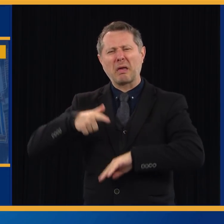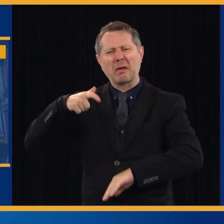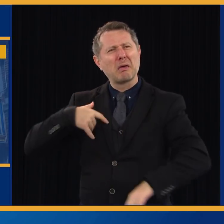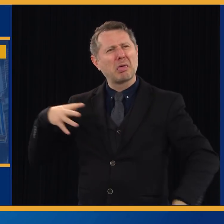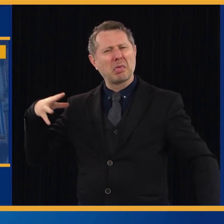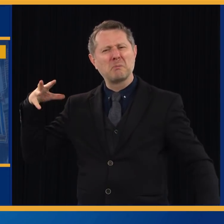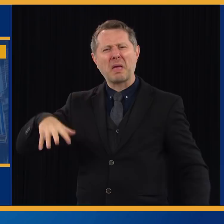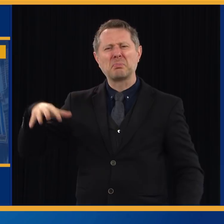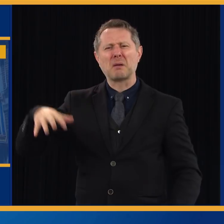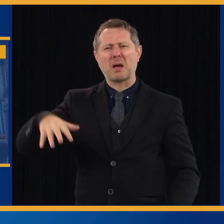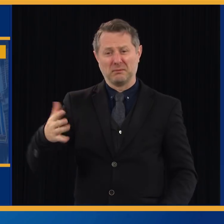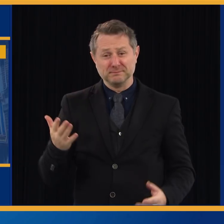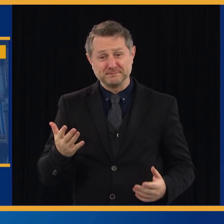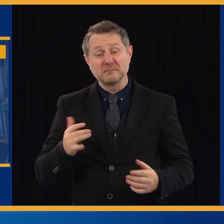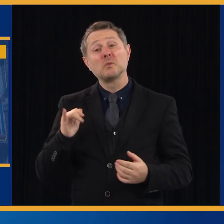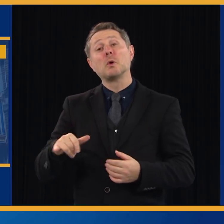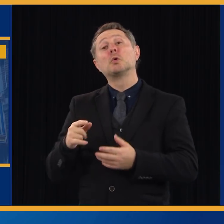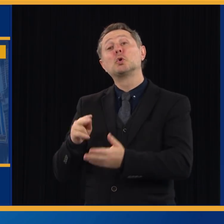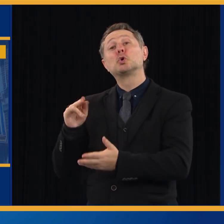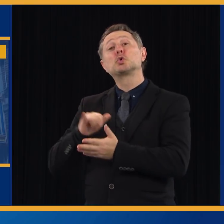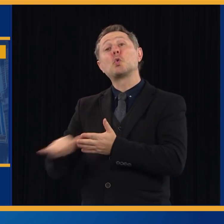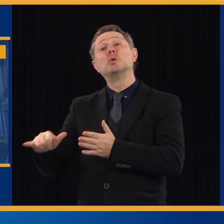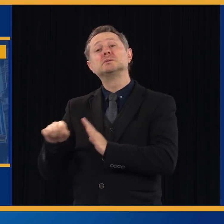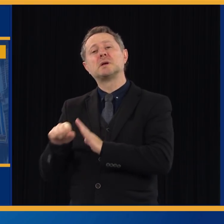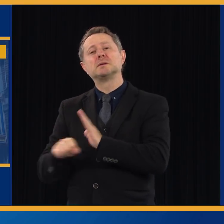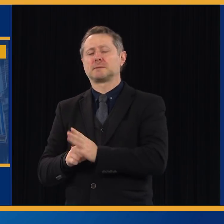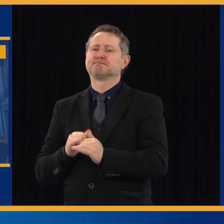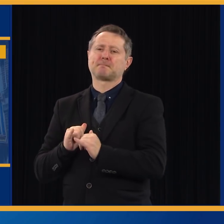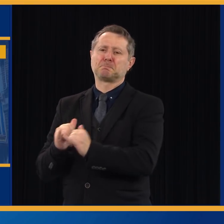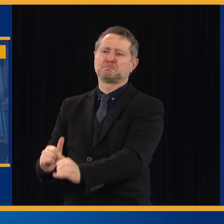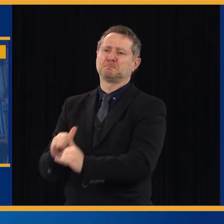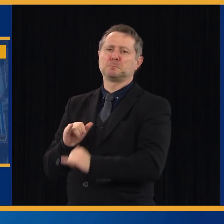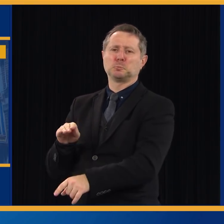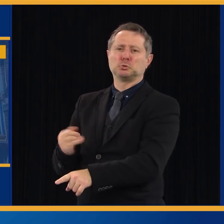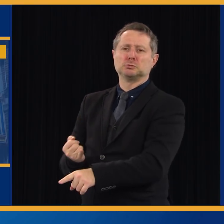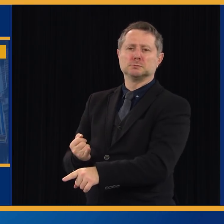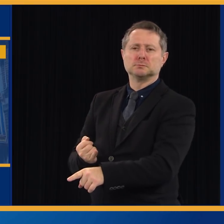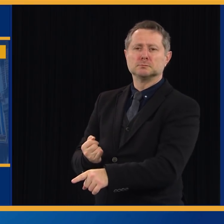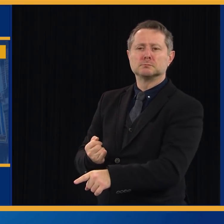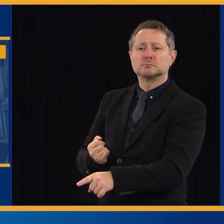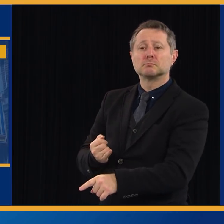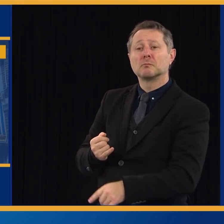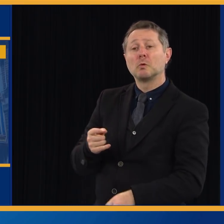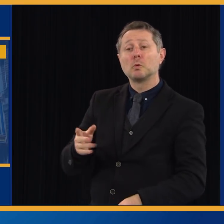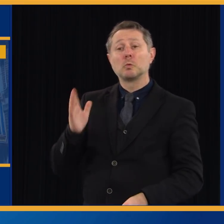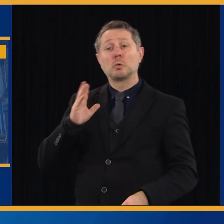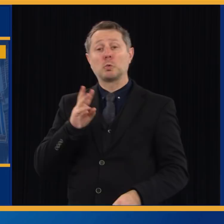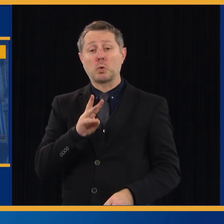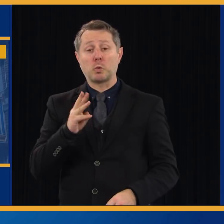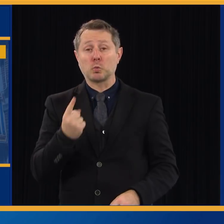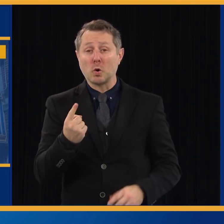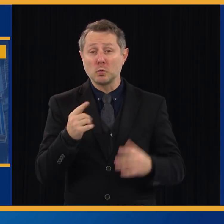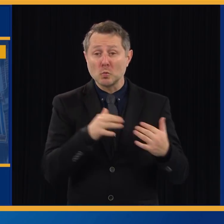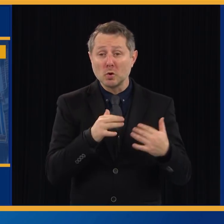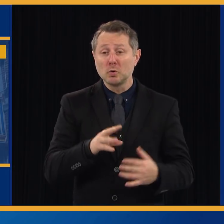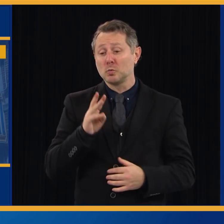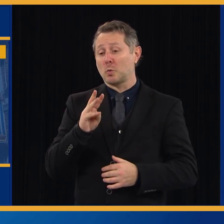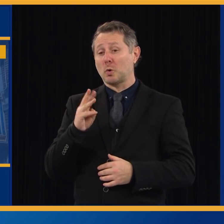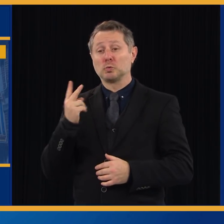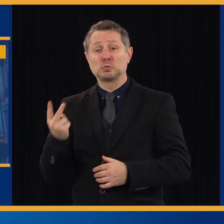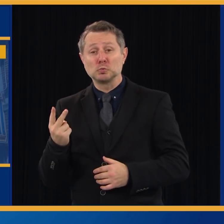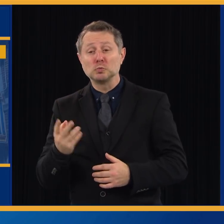make ourselves. This nation, we make ourselves. World War I, World War II, the Great Depression. Some of the most